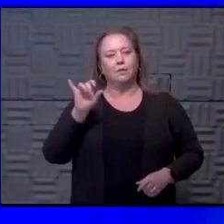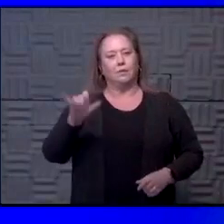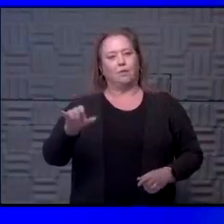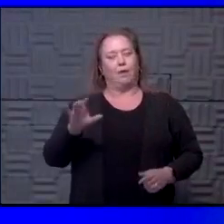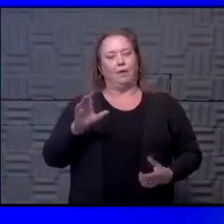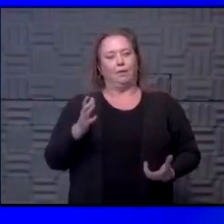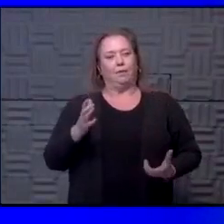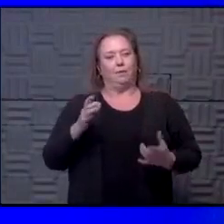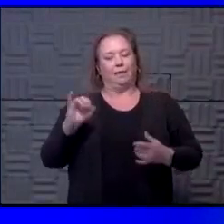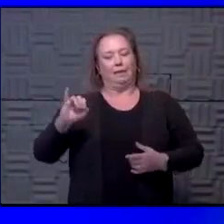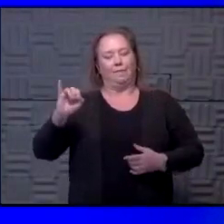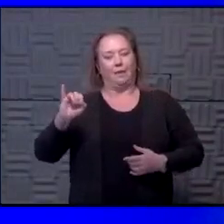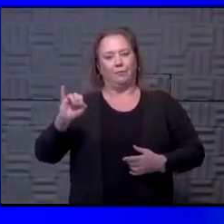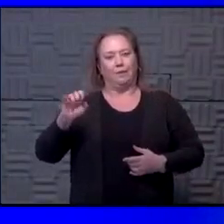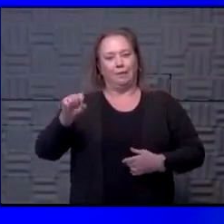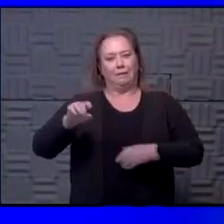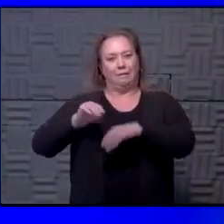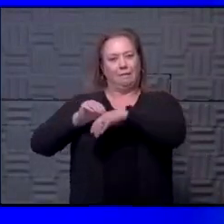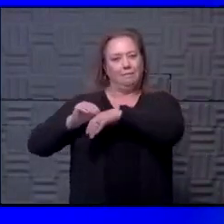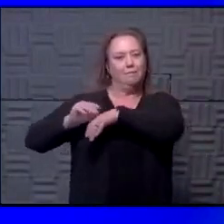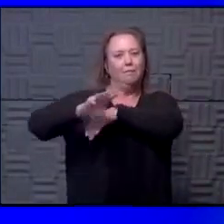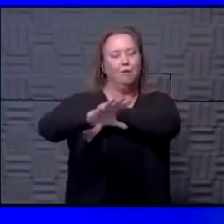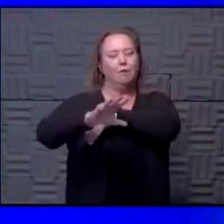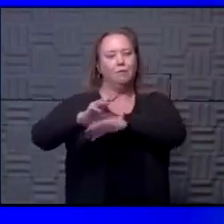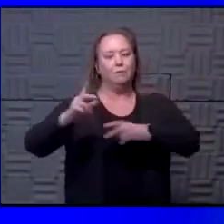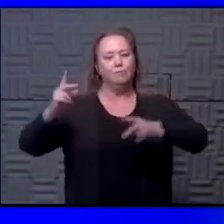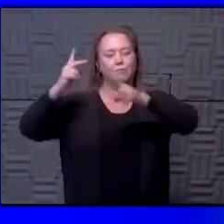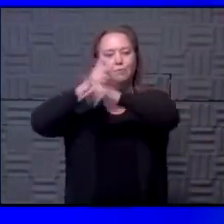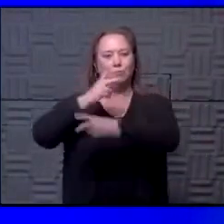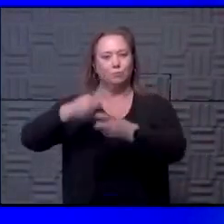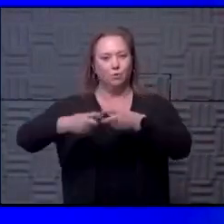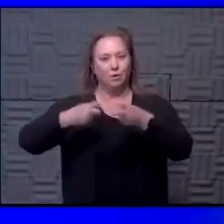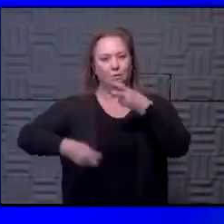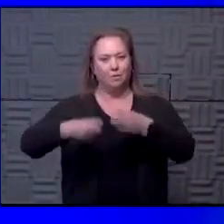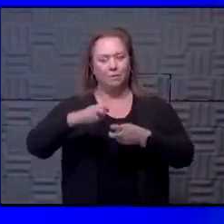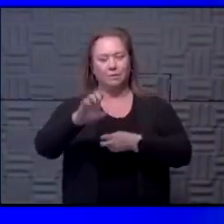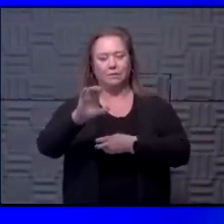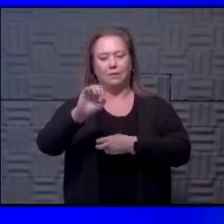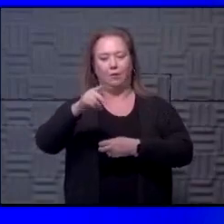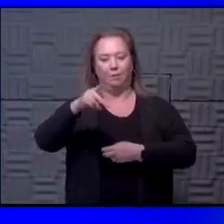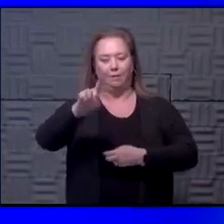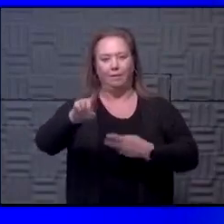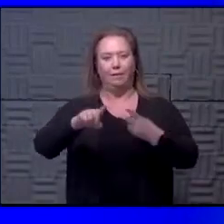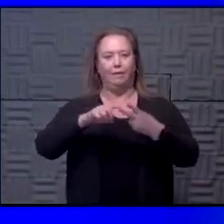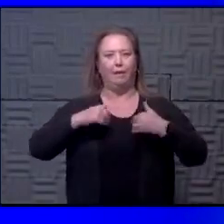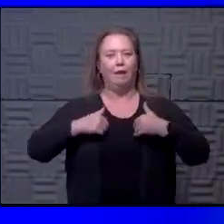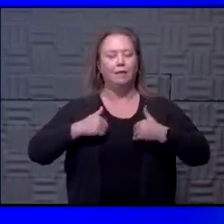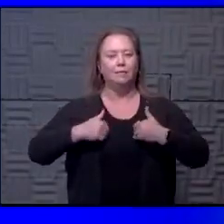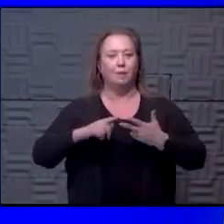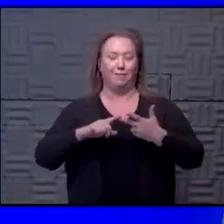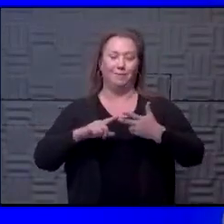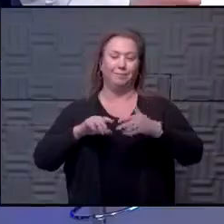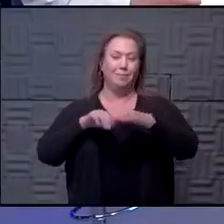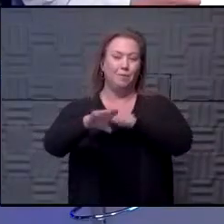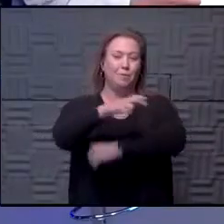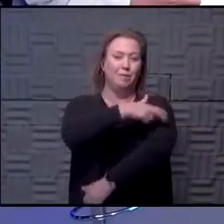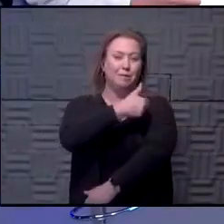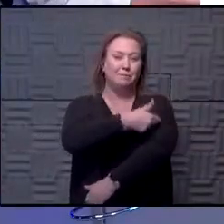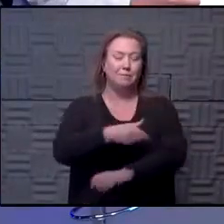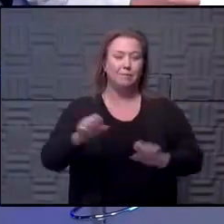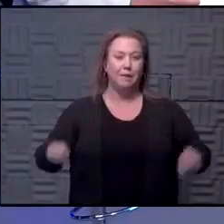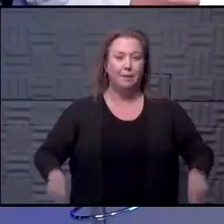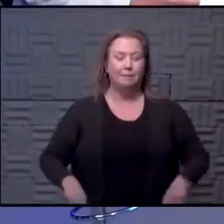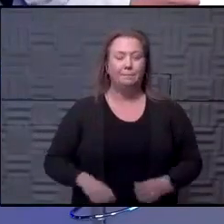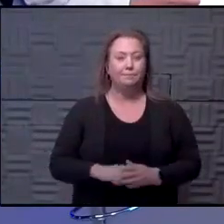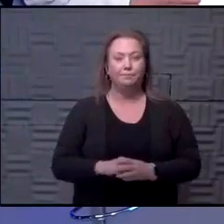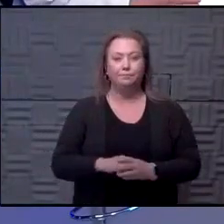insult or that little infection can trigger worse problems such as COPD or asthma exacerbation and a trip to the hospital. Now, we're not saying